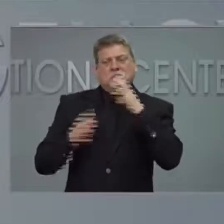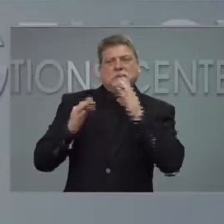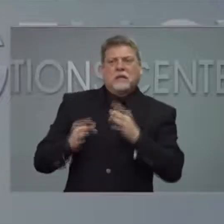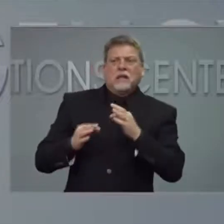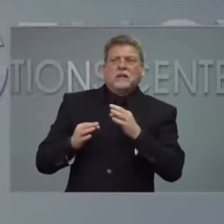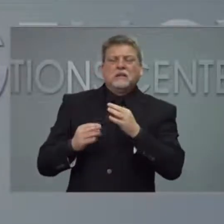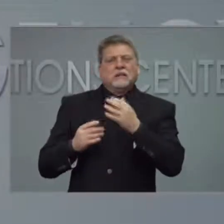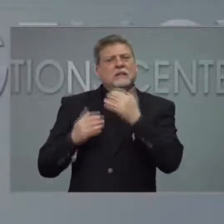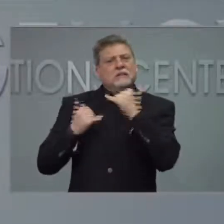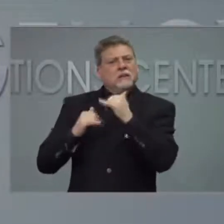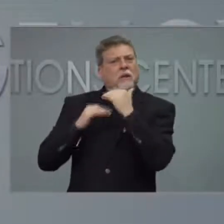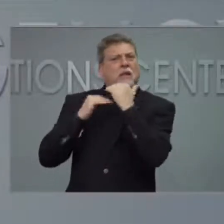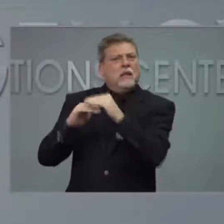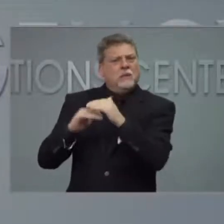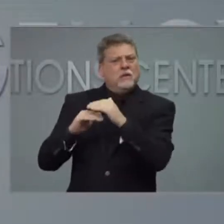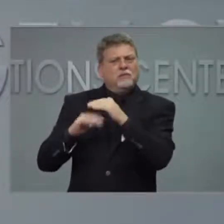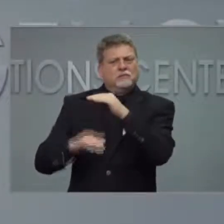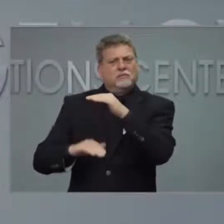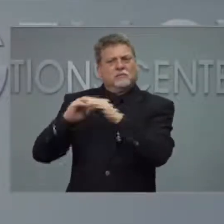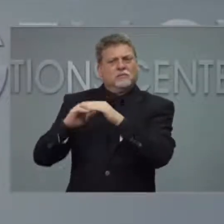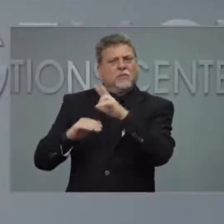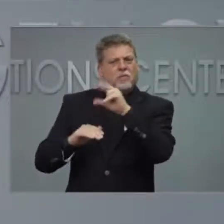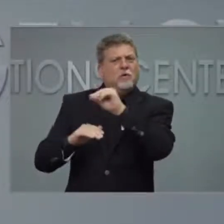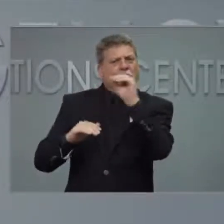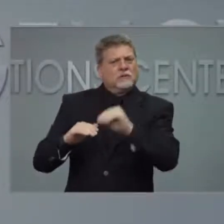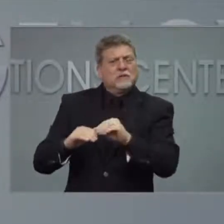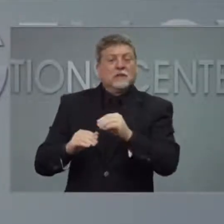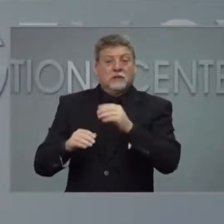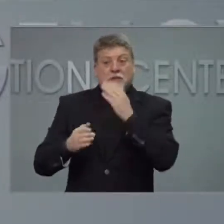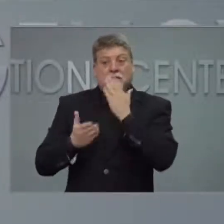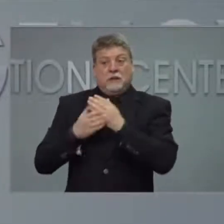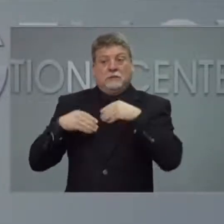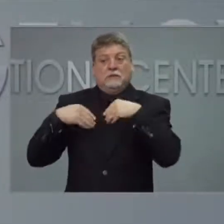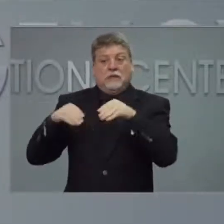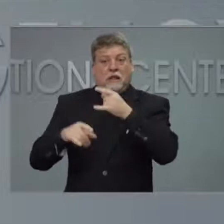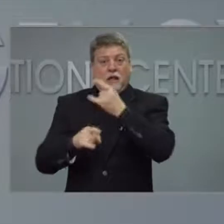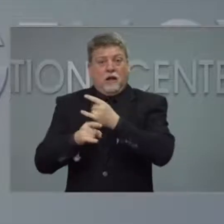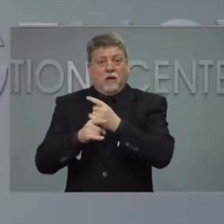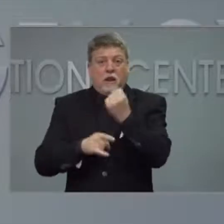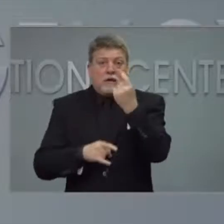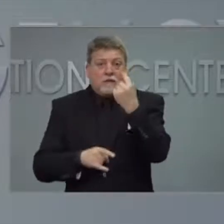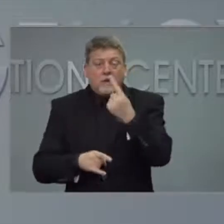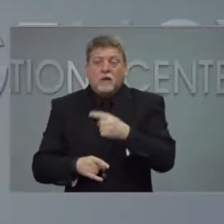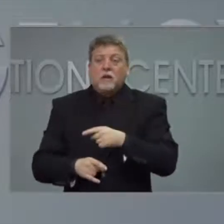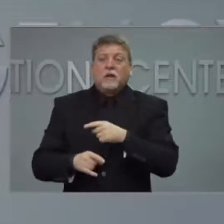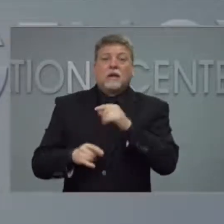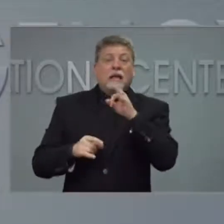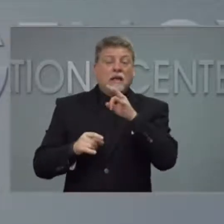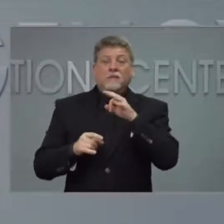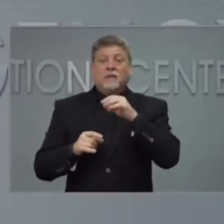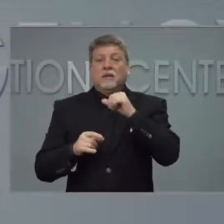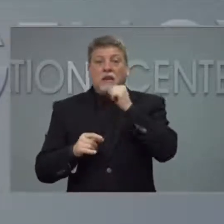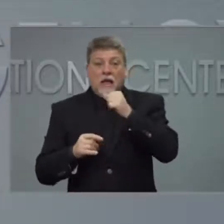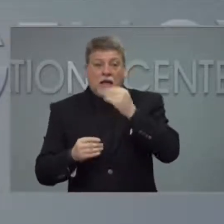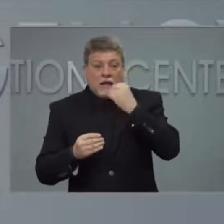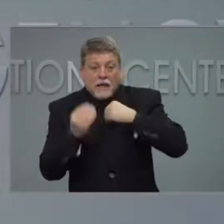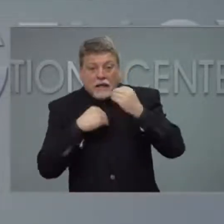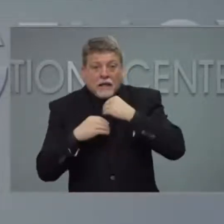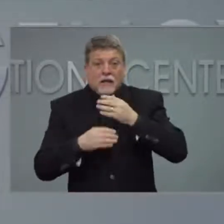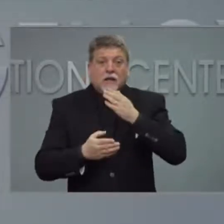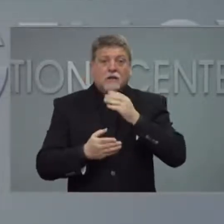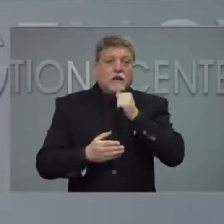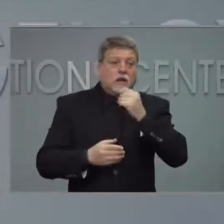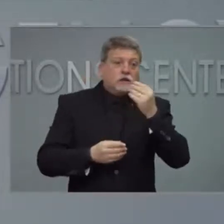to be limited to 30%. Alcohol sales need to end at 11 p.m. Folks need to be wearing their masks anytime they're not actively eating or